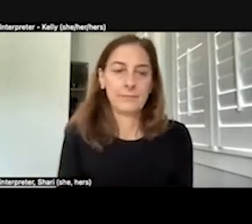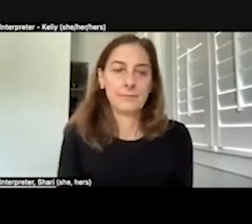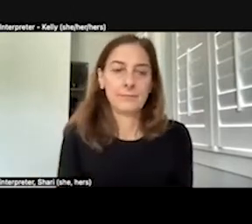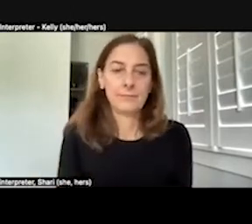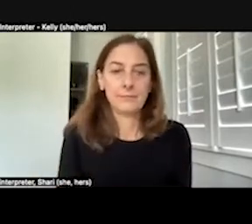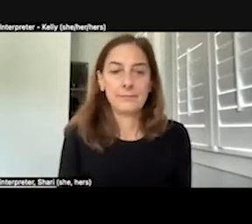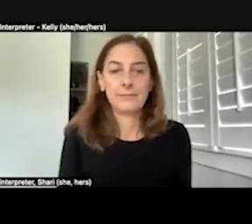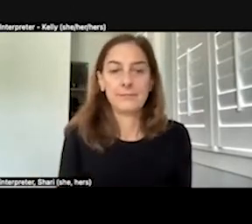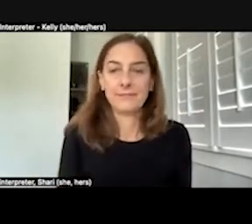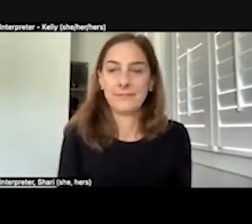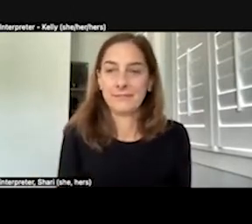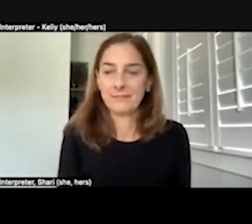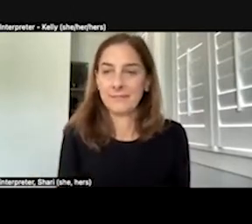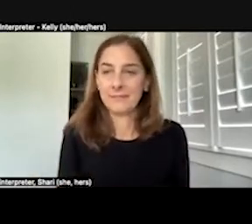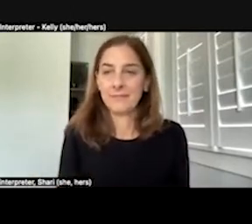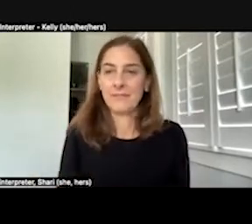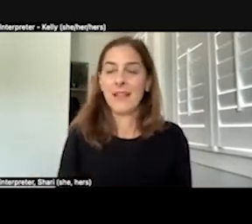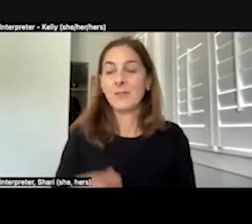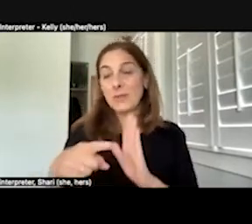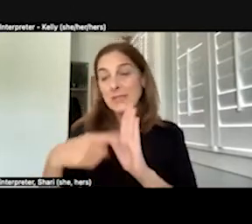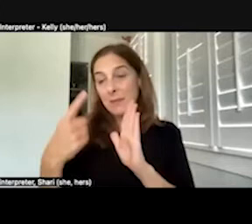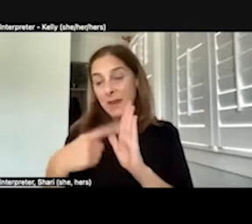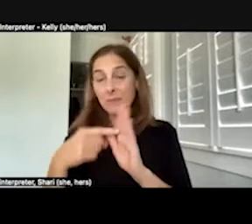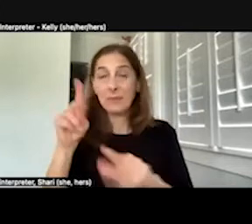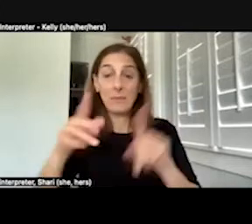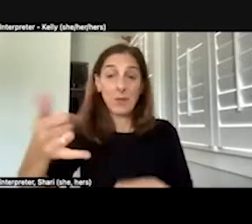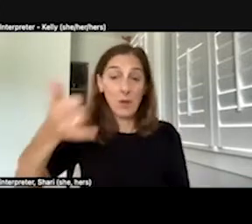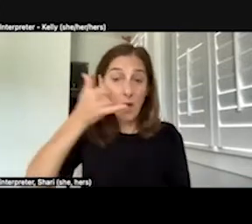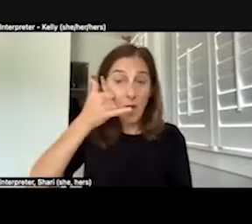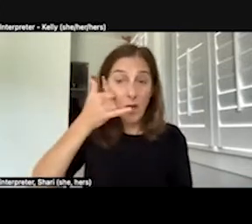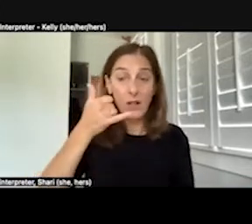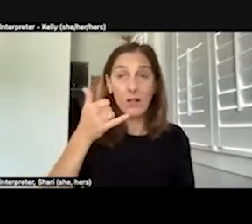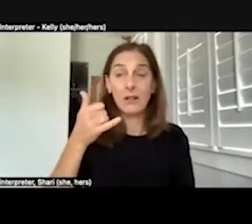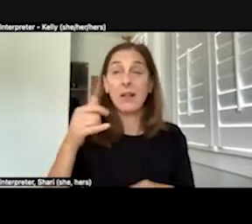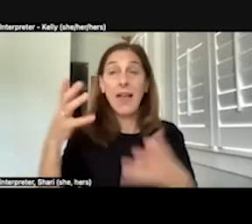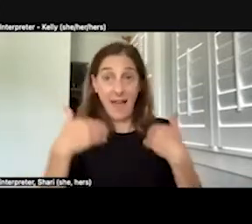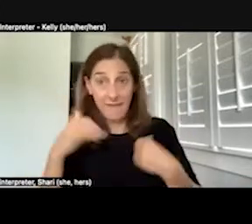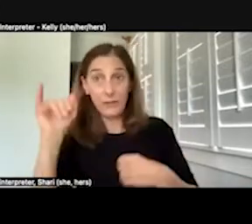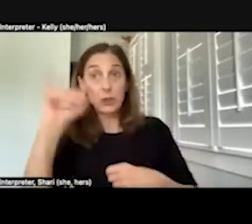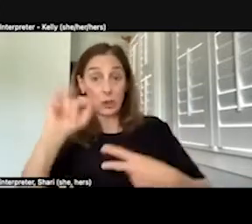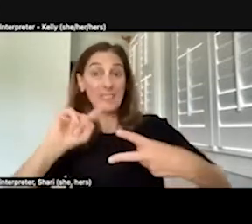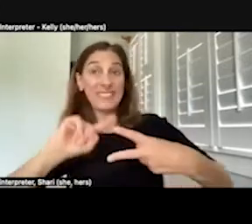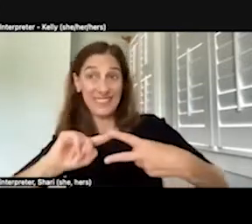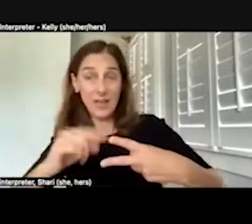So when I speak to callers who are trying to get Common Health secondary, my big piece of advice